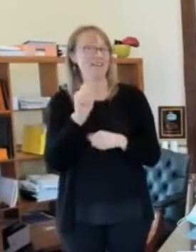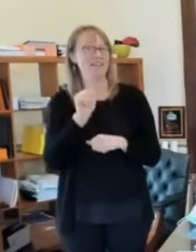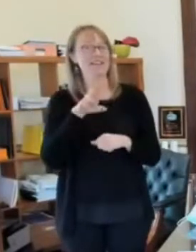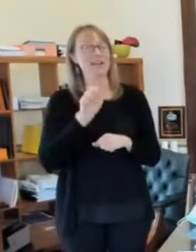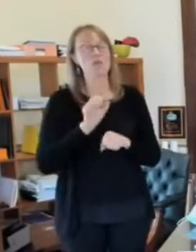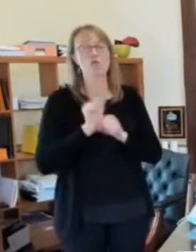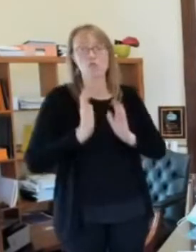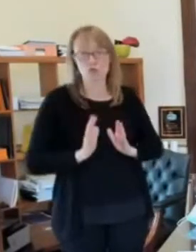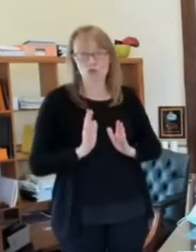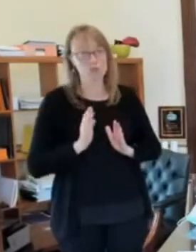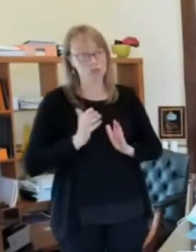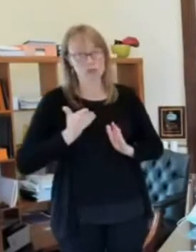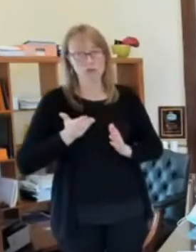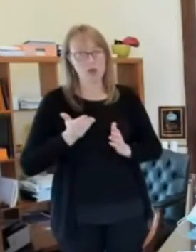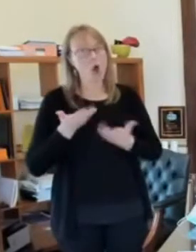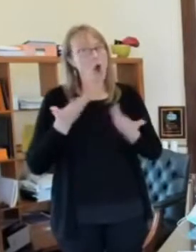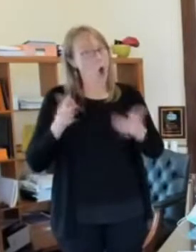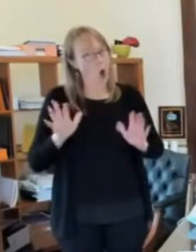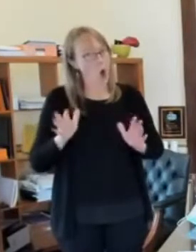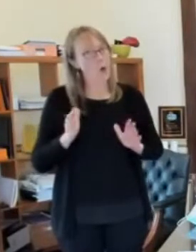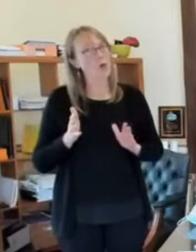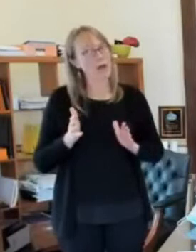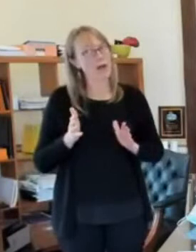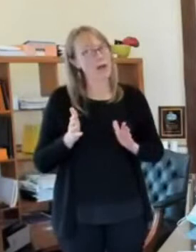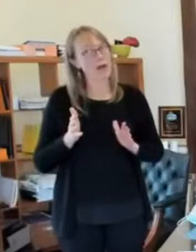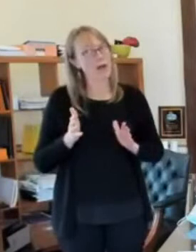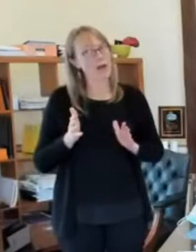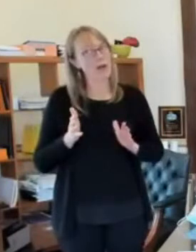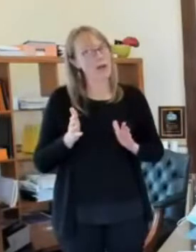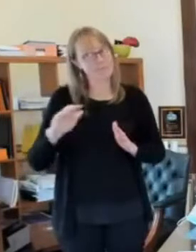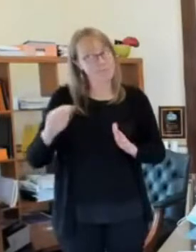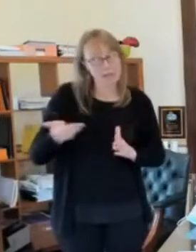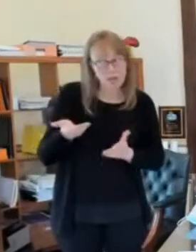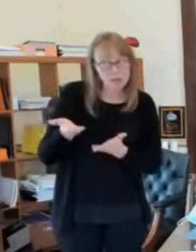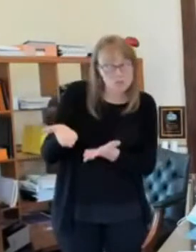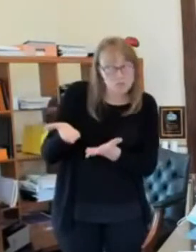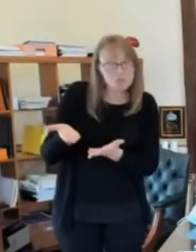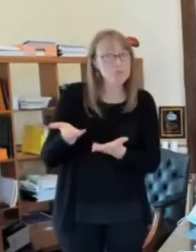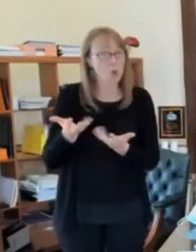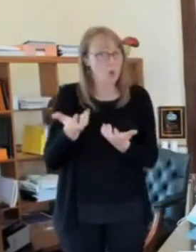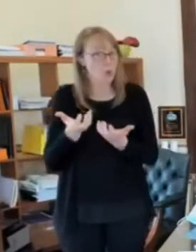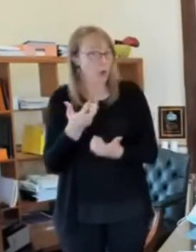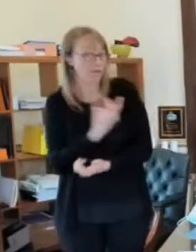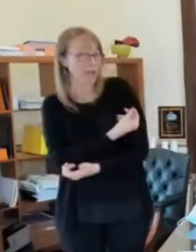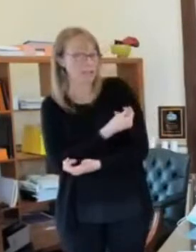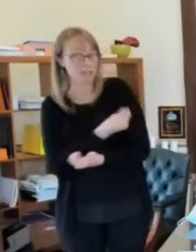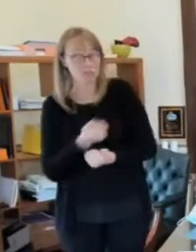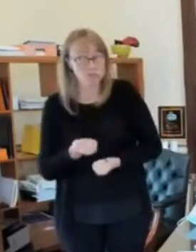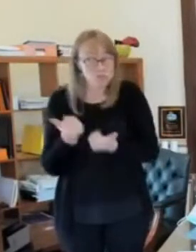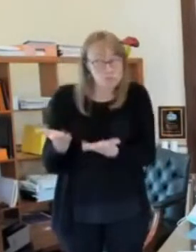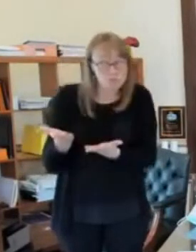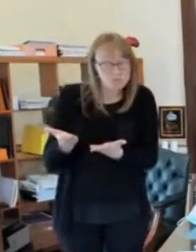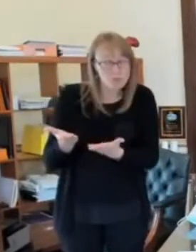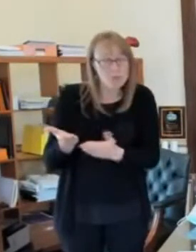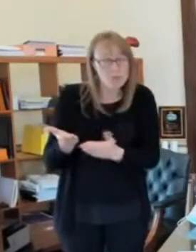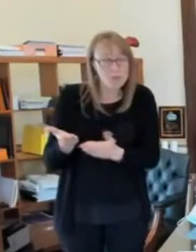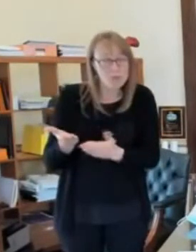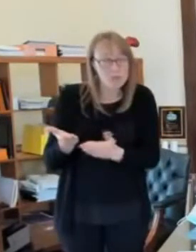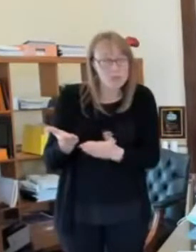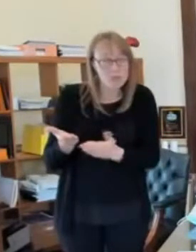60%+ of them, have received the vaccine. Have said, yes, I want it. You invited me. I want